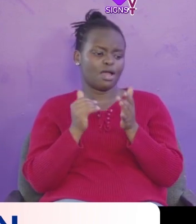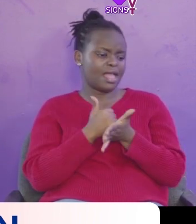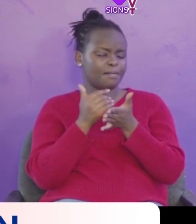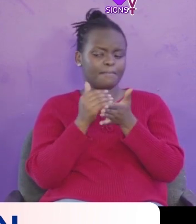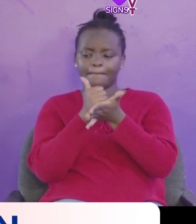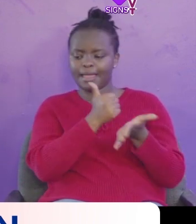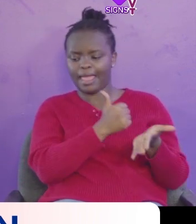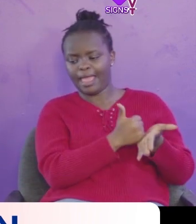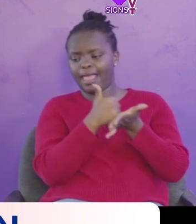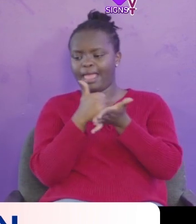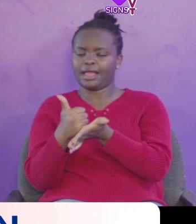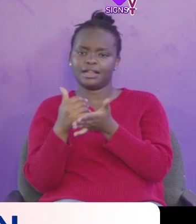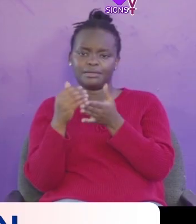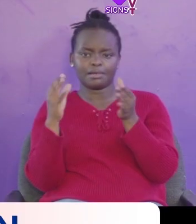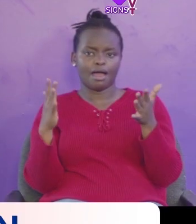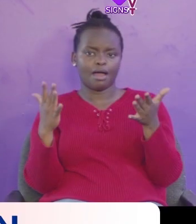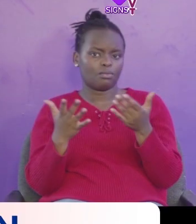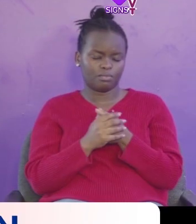kwa hiyo nyumba?